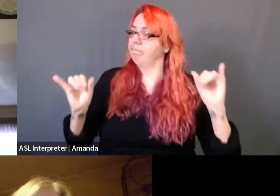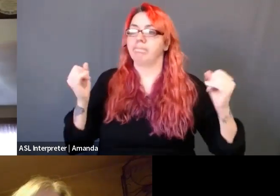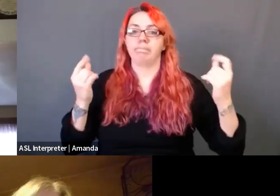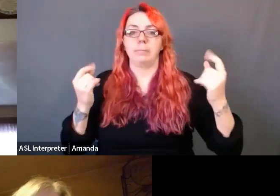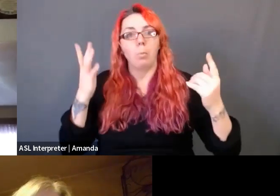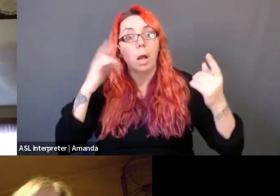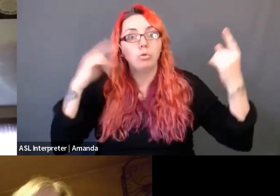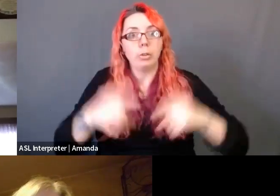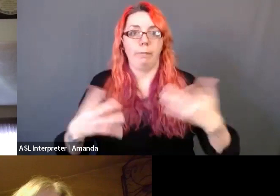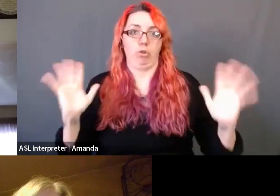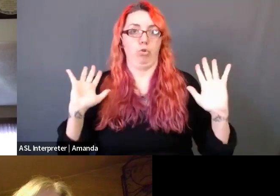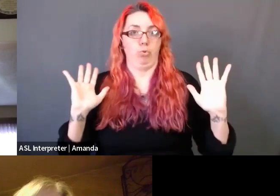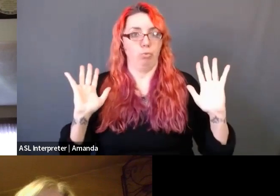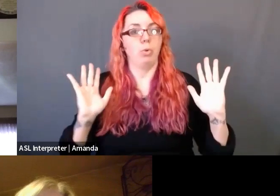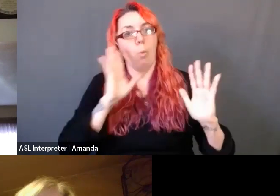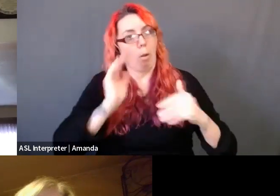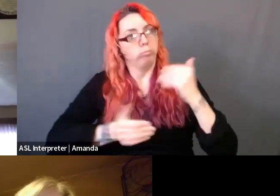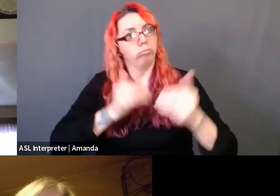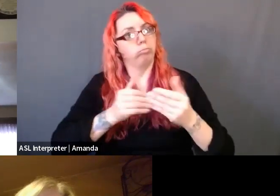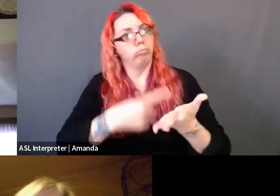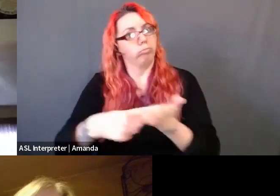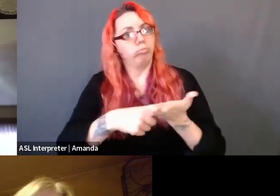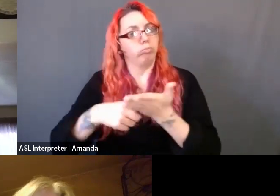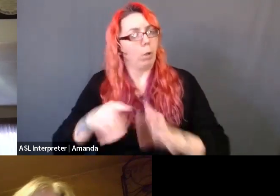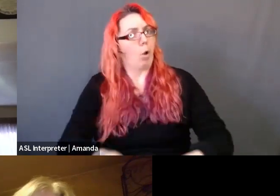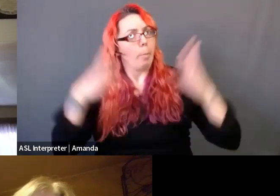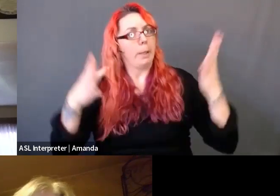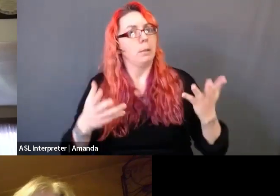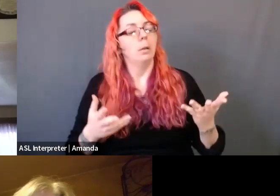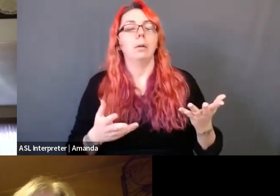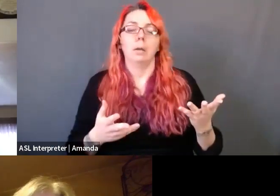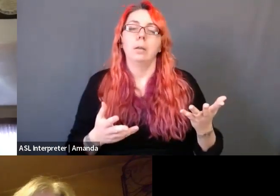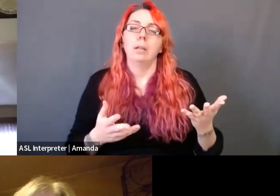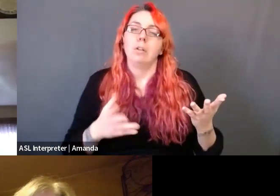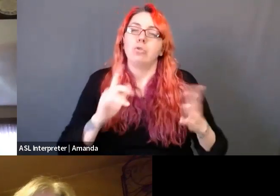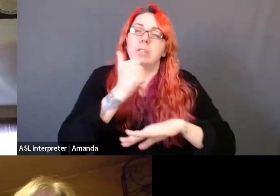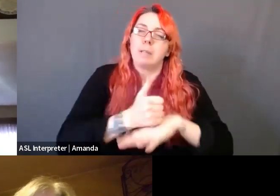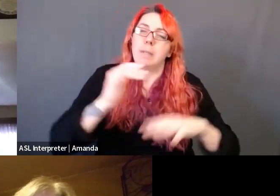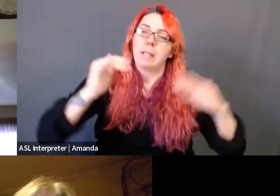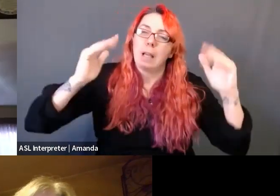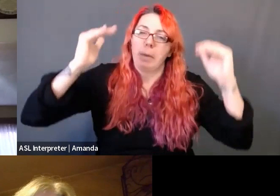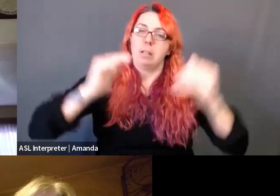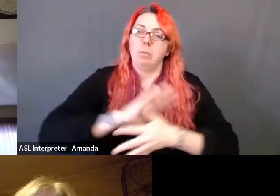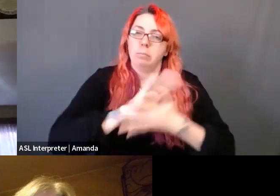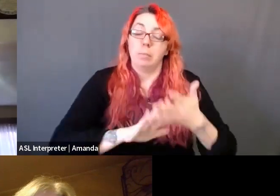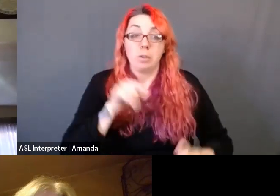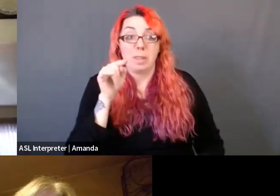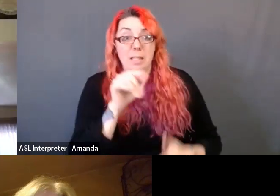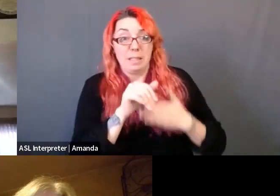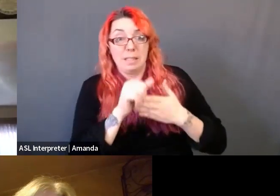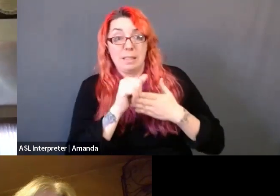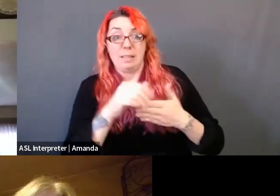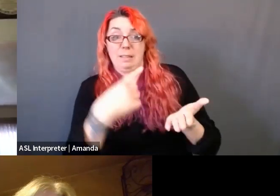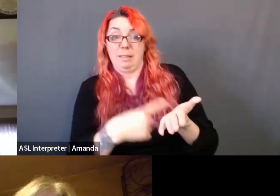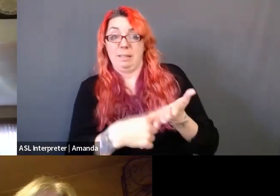if you take it apart, you can also see how it can apply. And of course, this is just one example that you can add to. And I'm wondering also if many of you